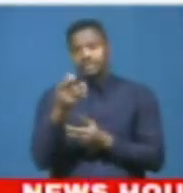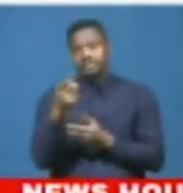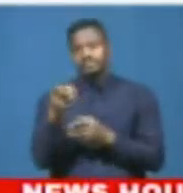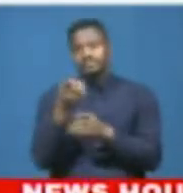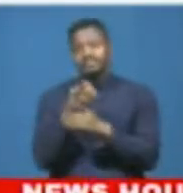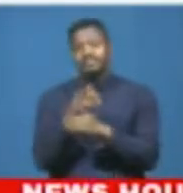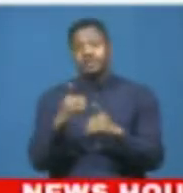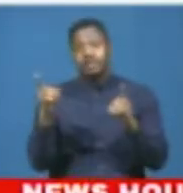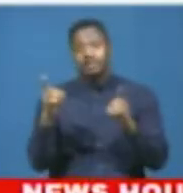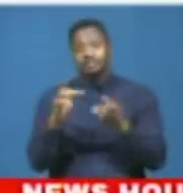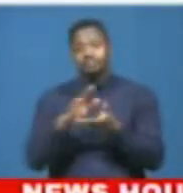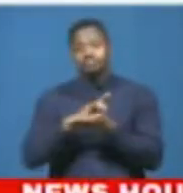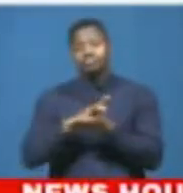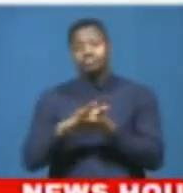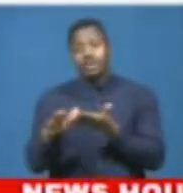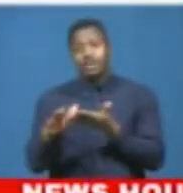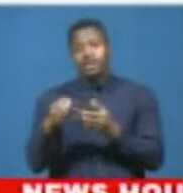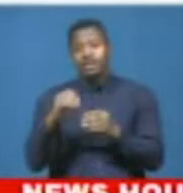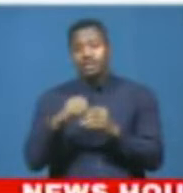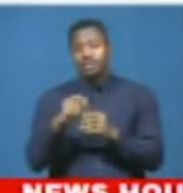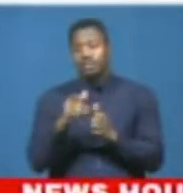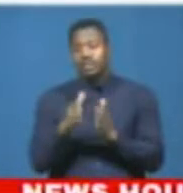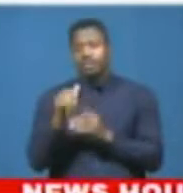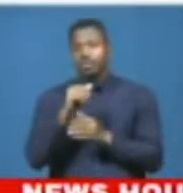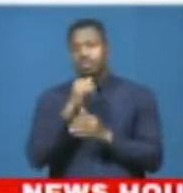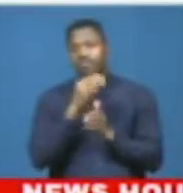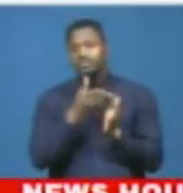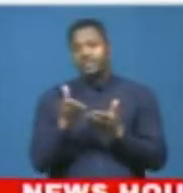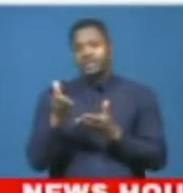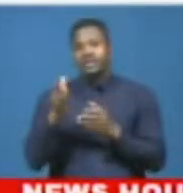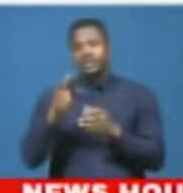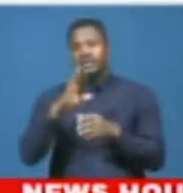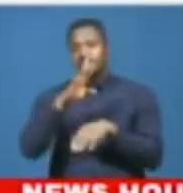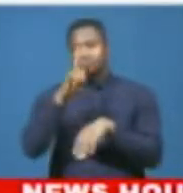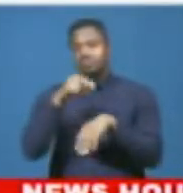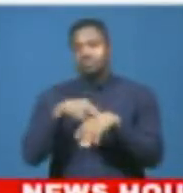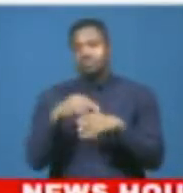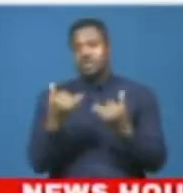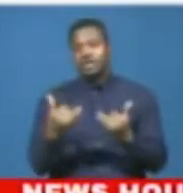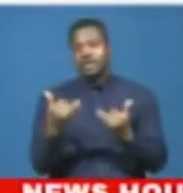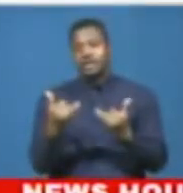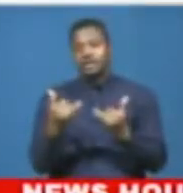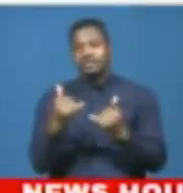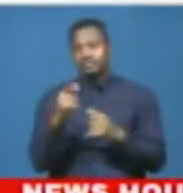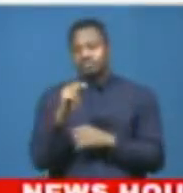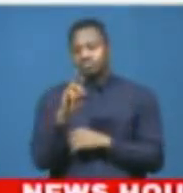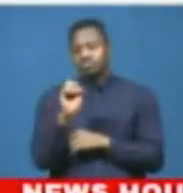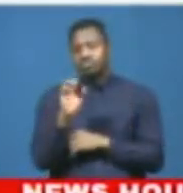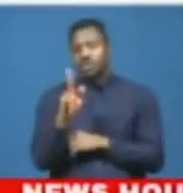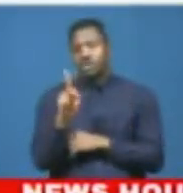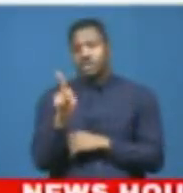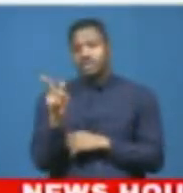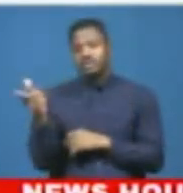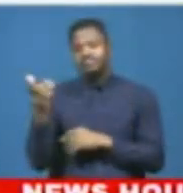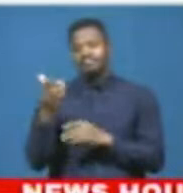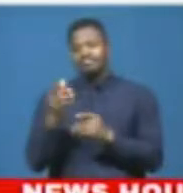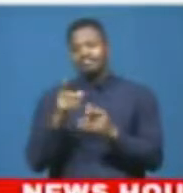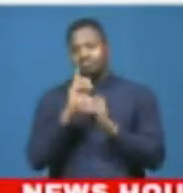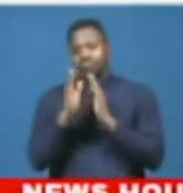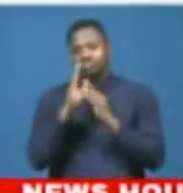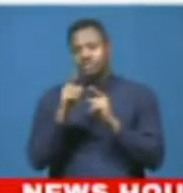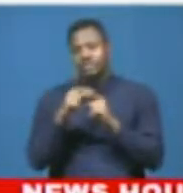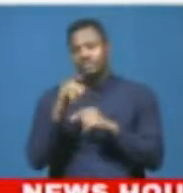and transparency in order not to disrupt the nation's current track. He was speaking at the commemoration of the